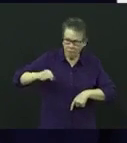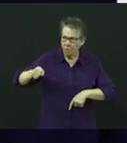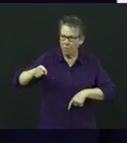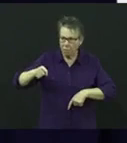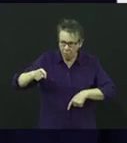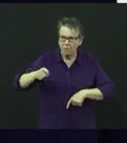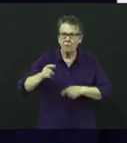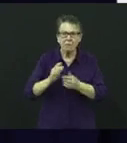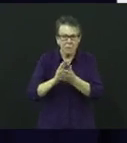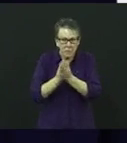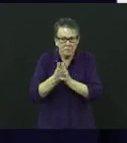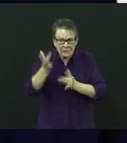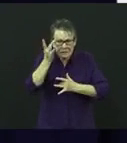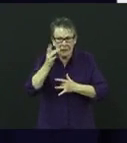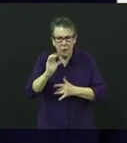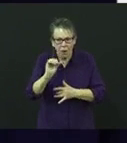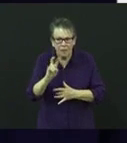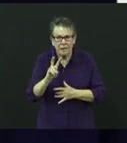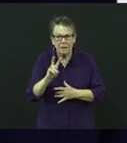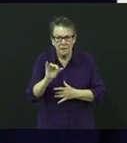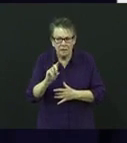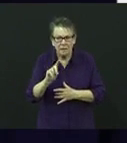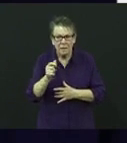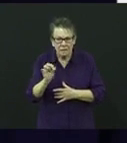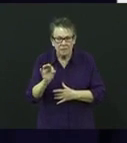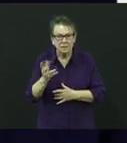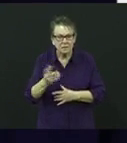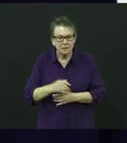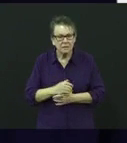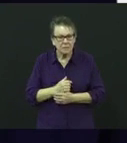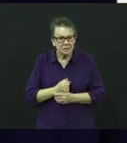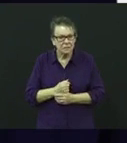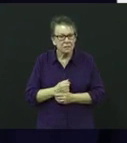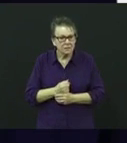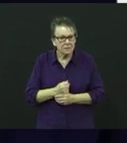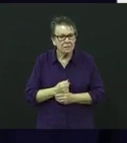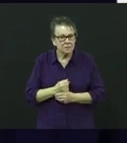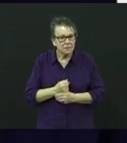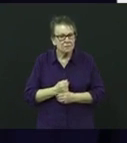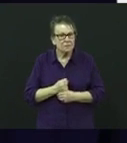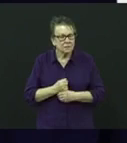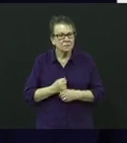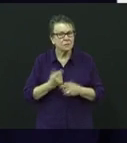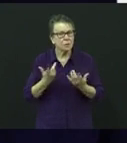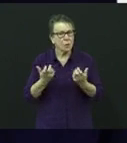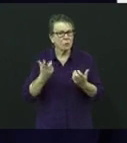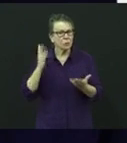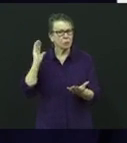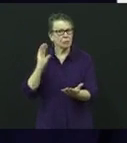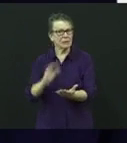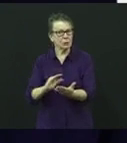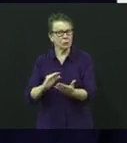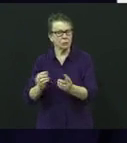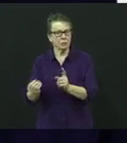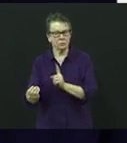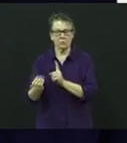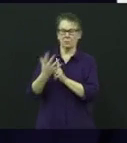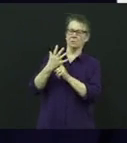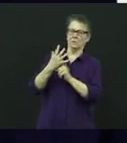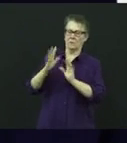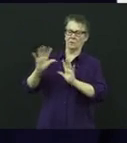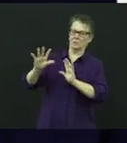As always, and as I've stated previously, we continue to remain concerned about our most vulnerable populations, and we're